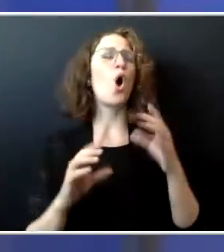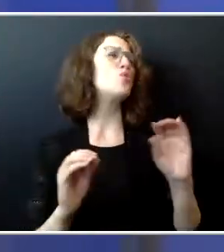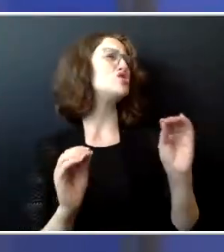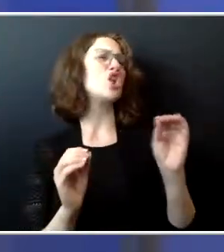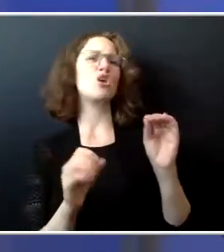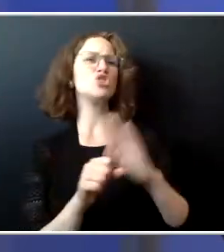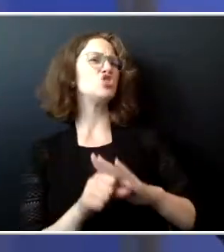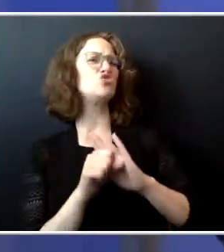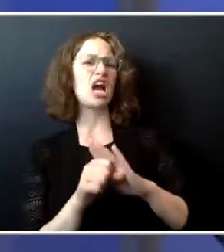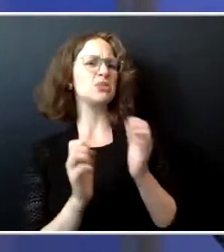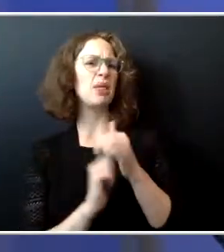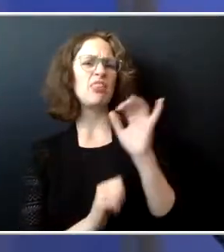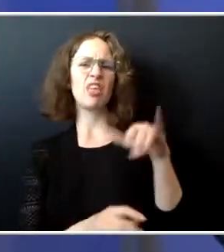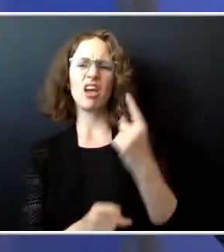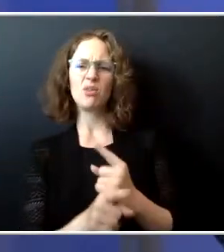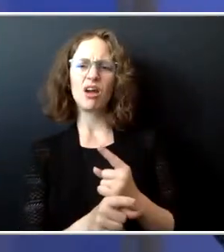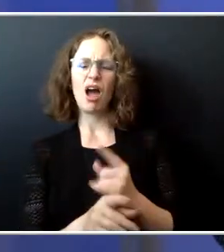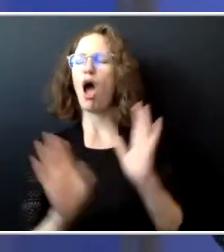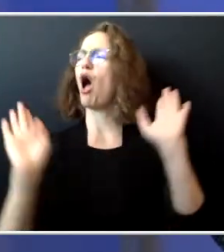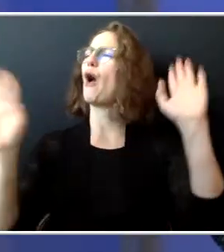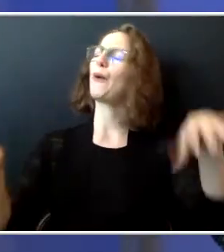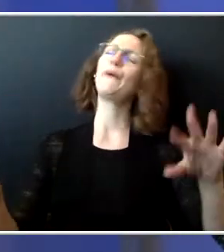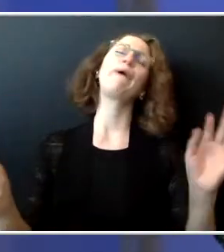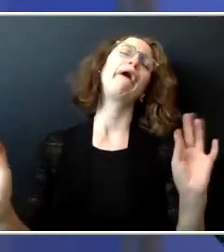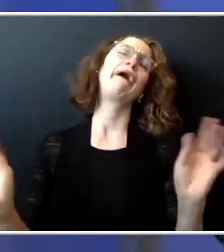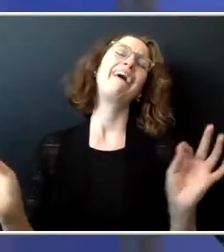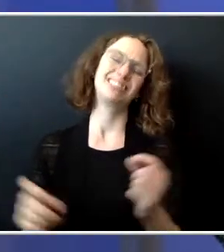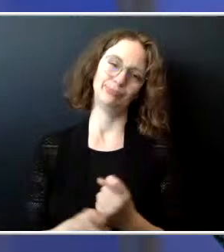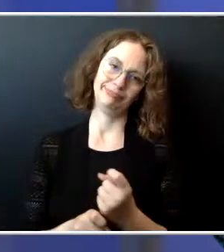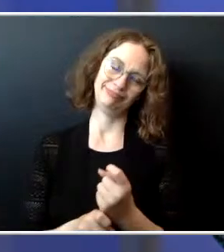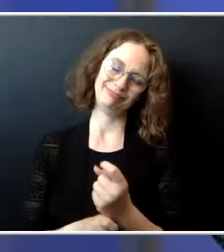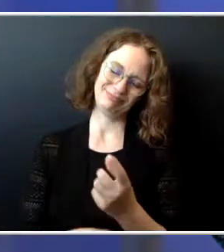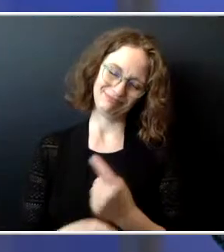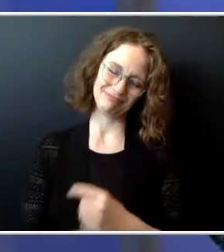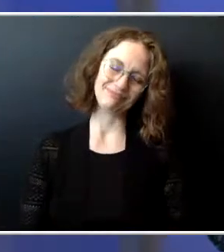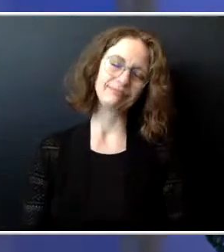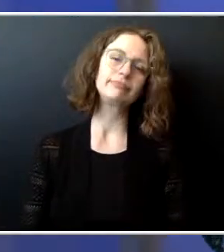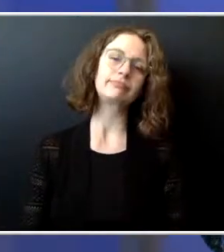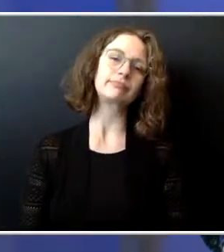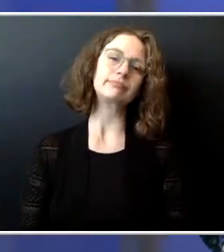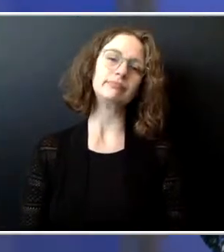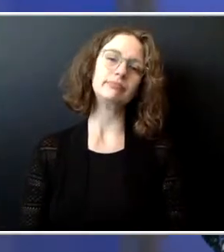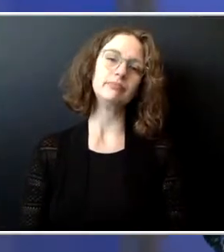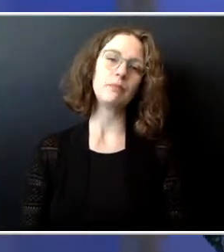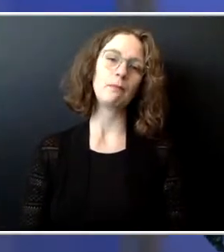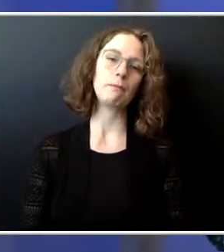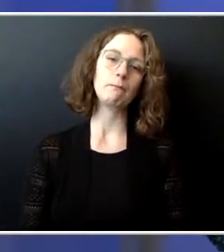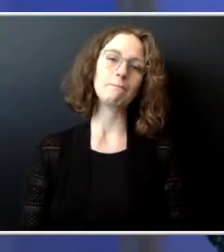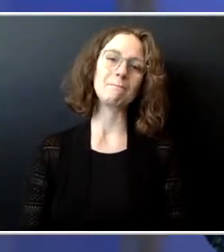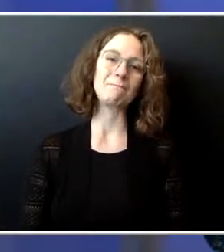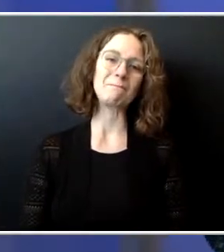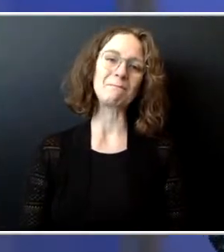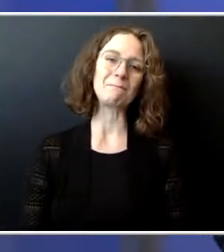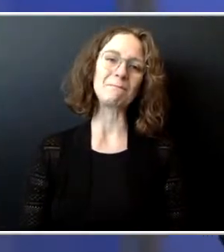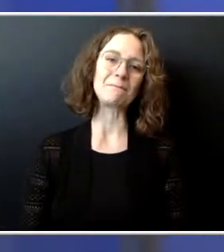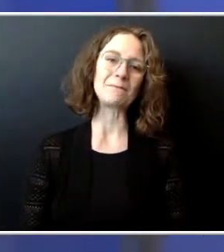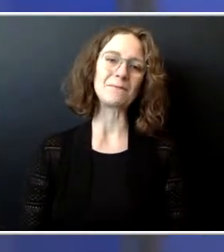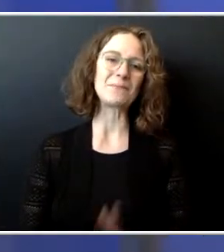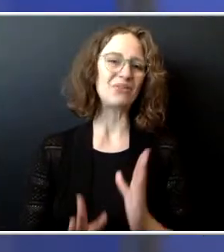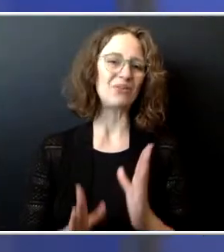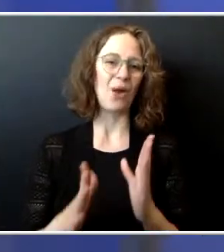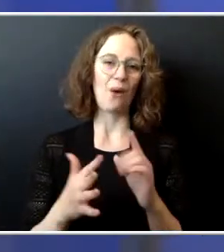there. Just, So, those different things, just seeing him